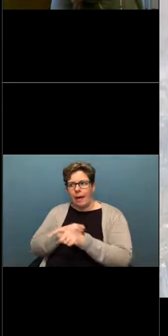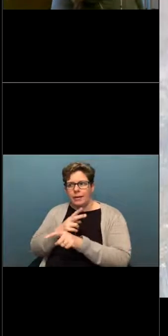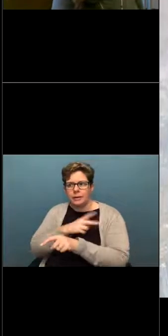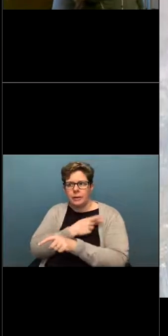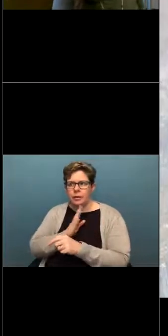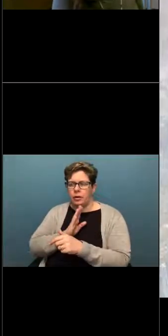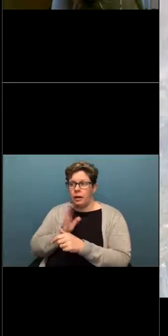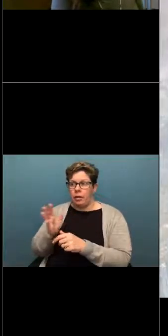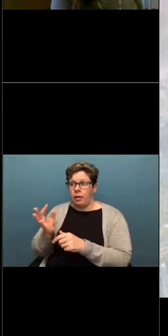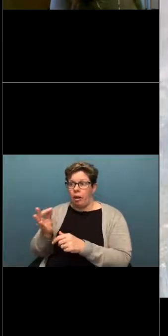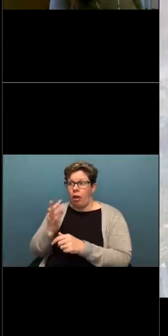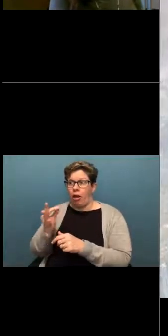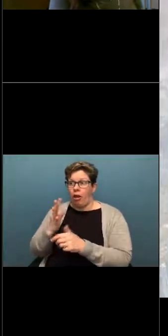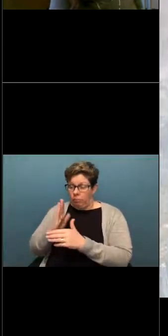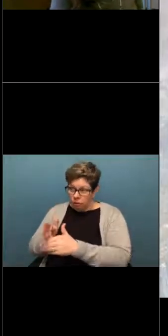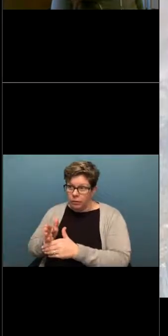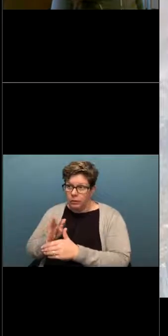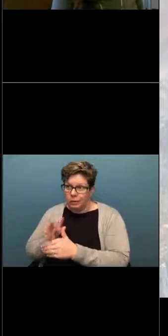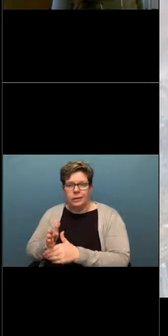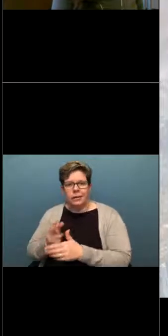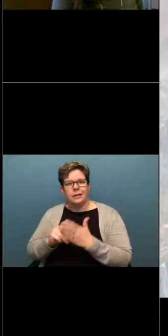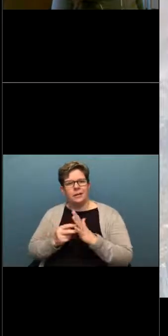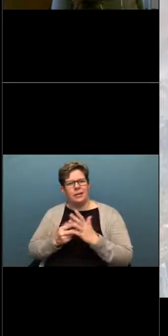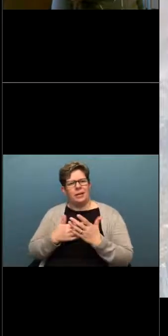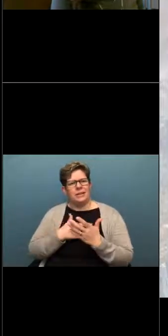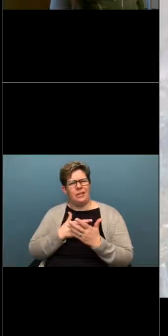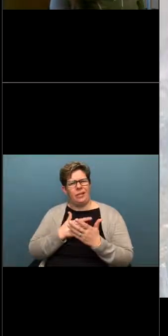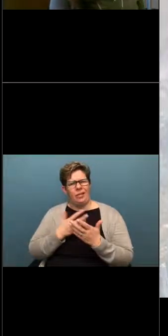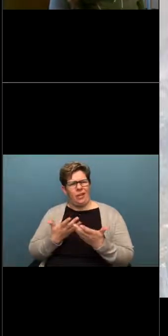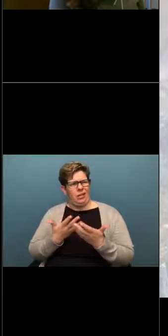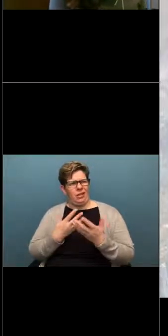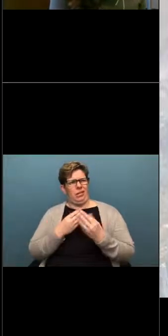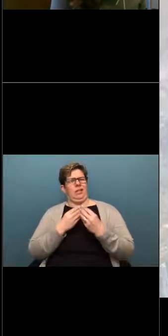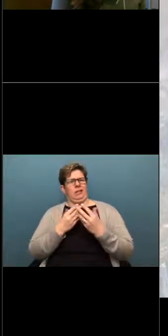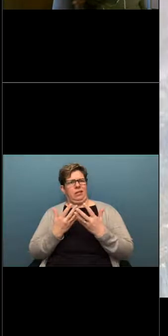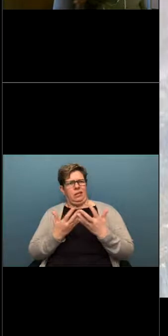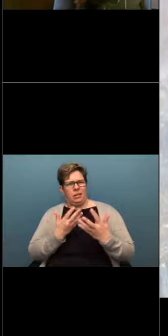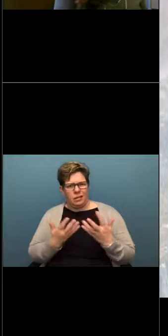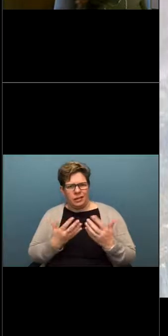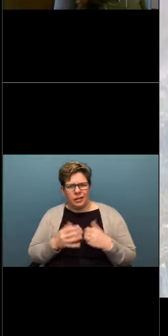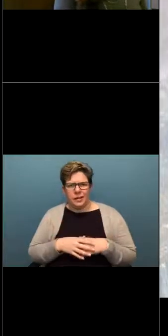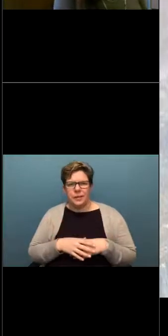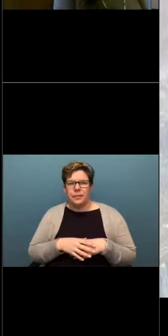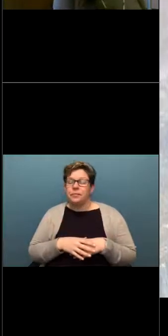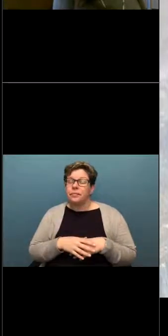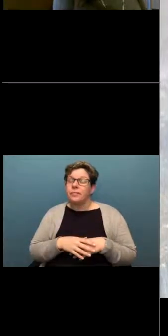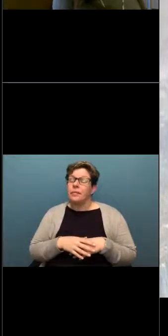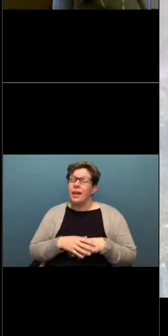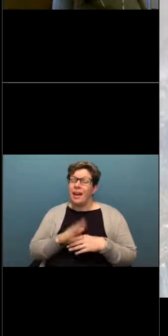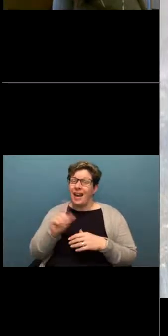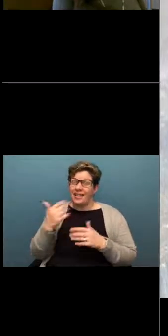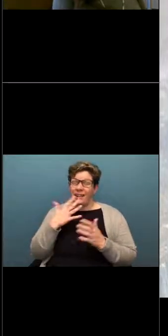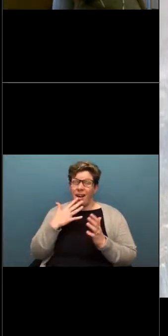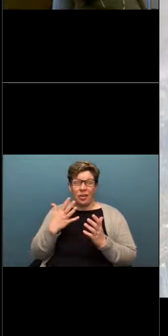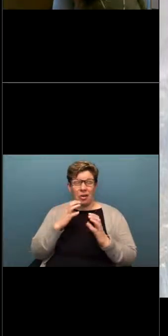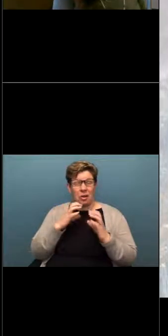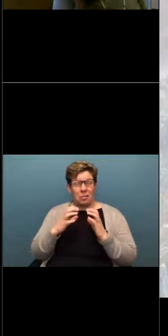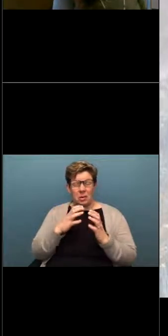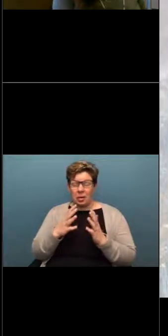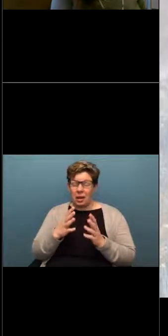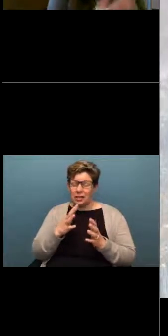of stories or important information that somebody's trying to convey. Medical jargon. It's like a